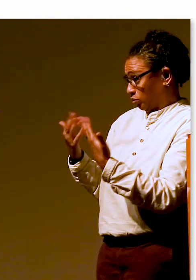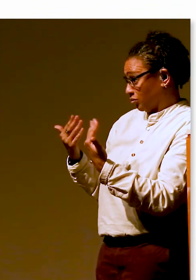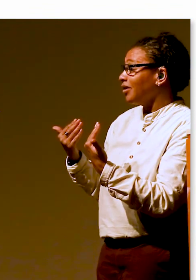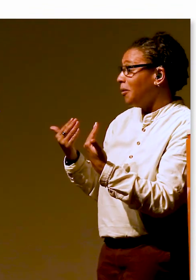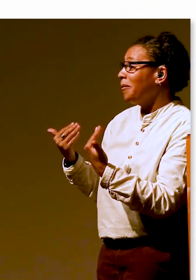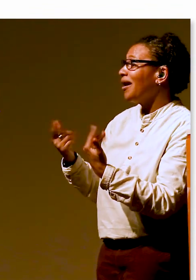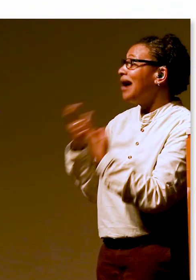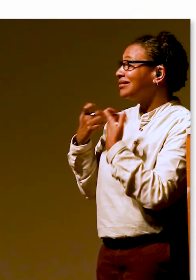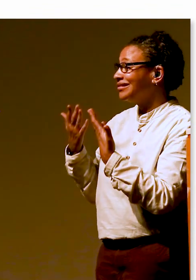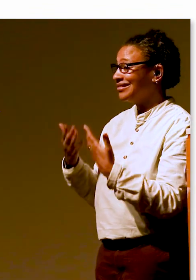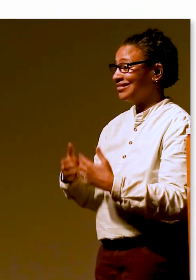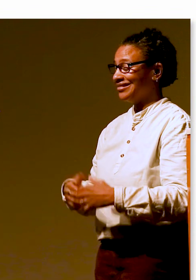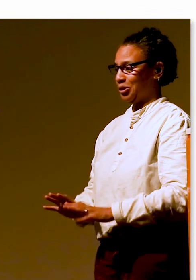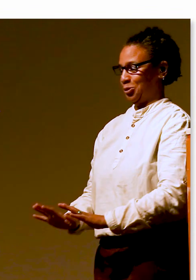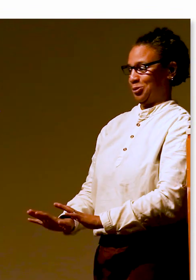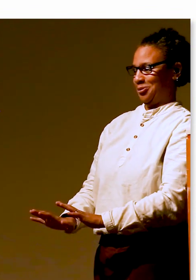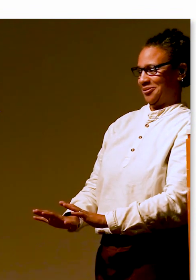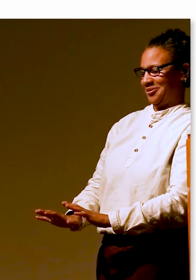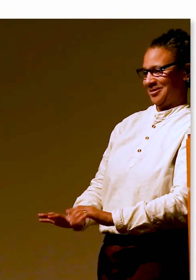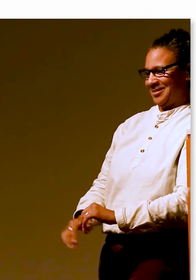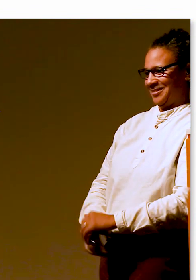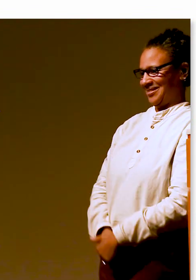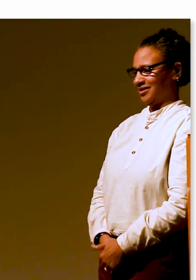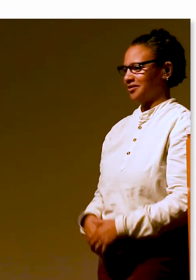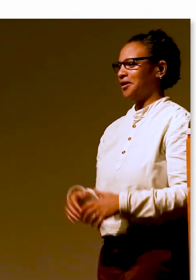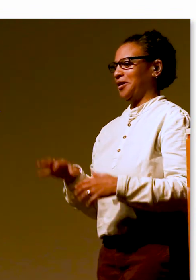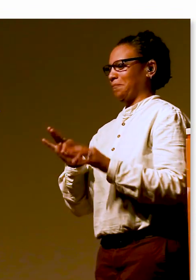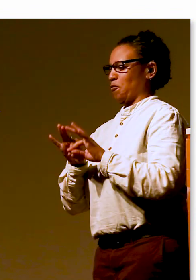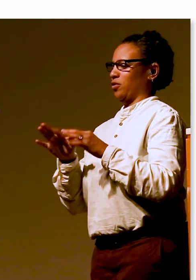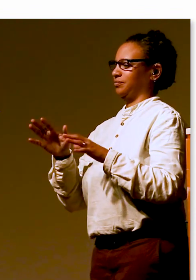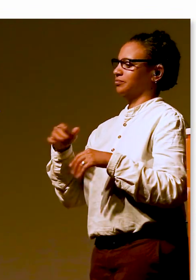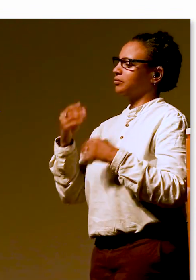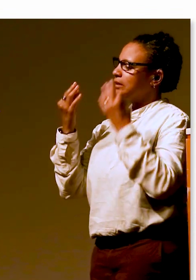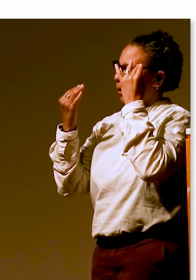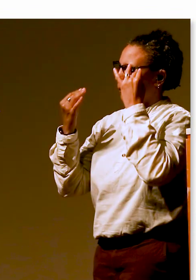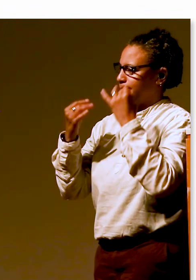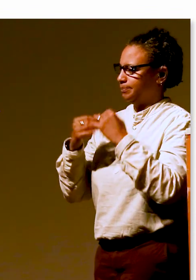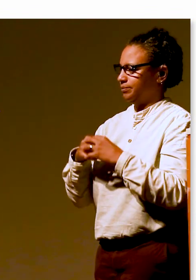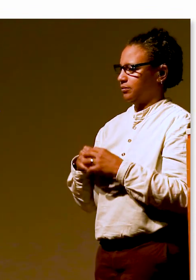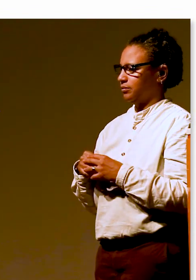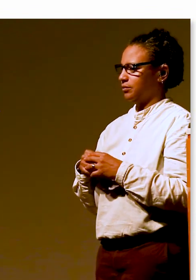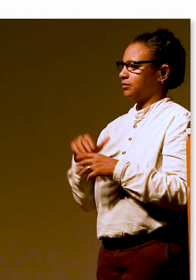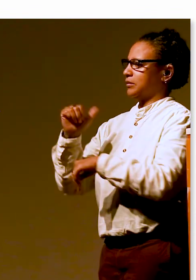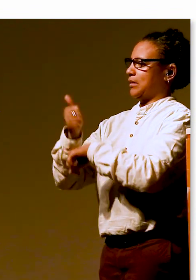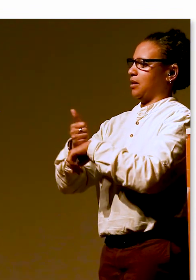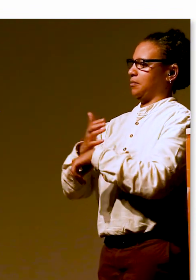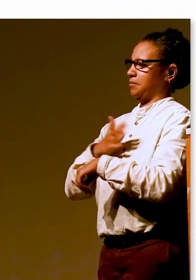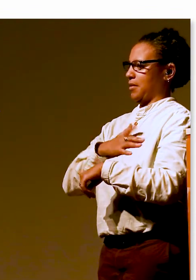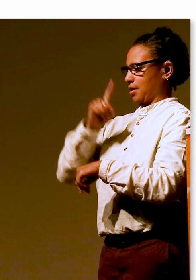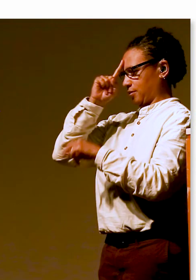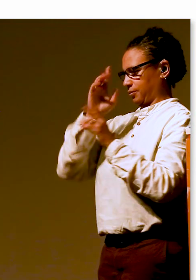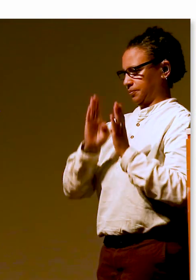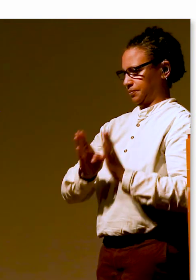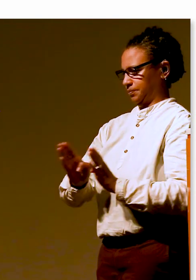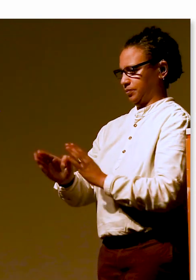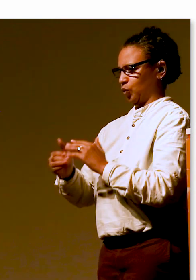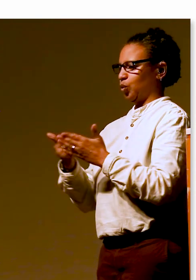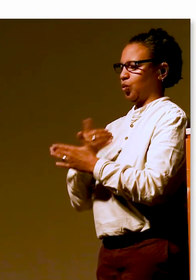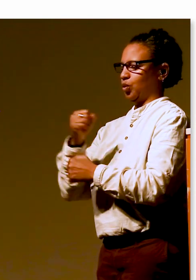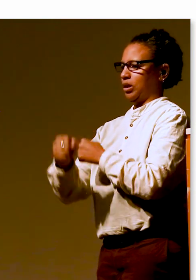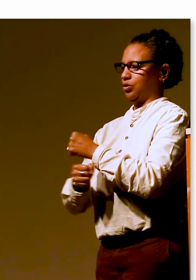It's an interesting thing that I've been thinking about because I was setting intentions for this new year, and I think by virtue of who